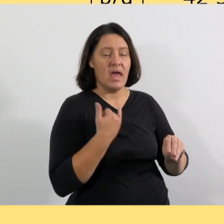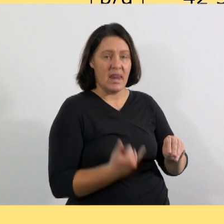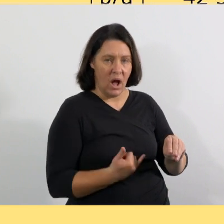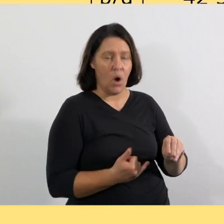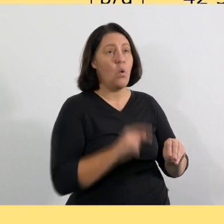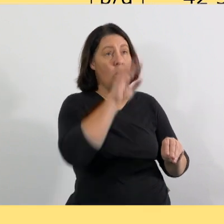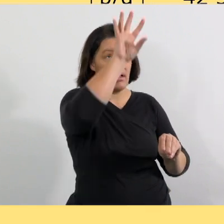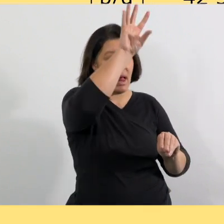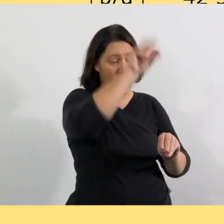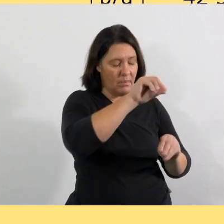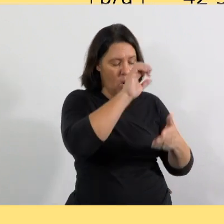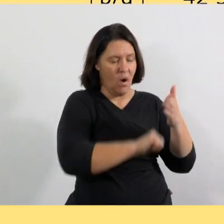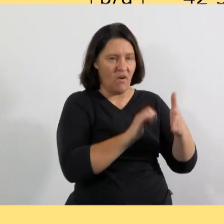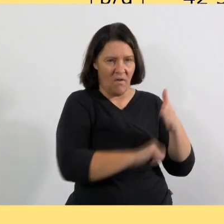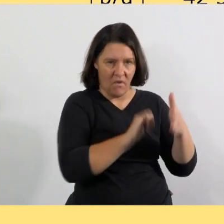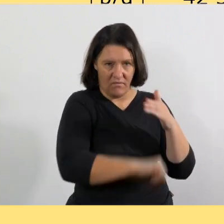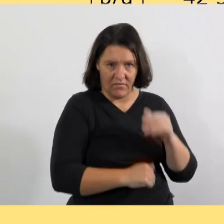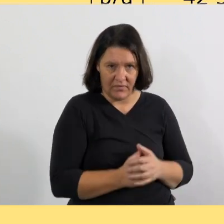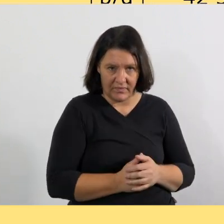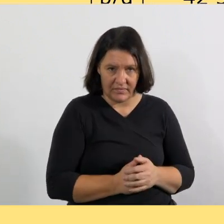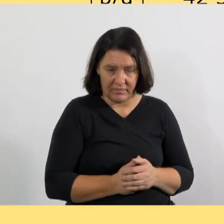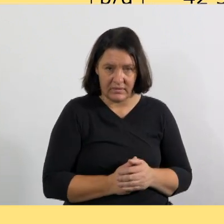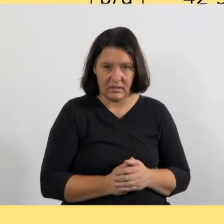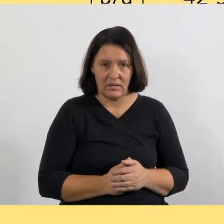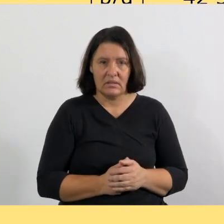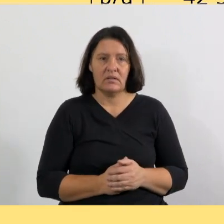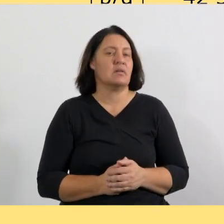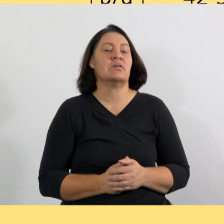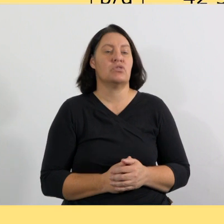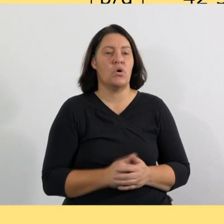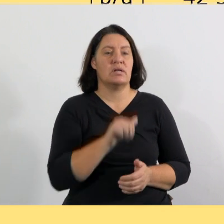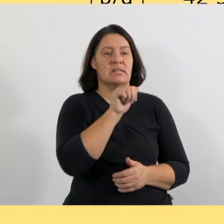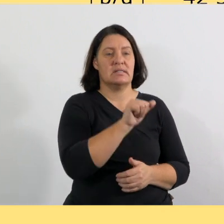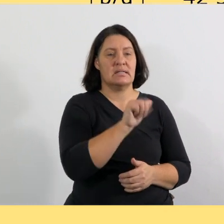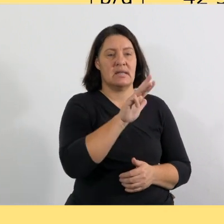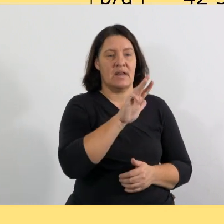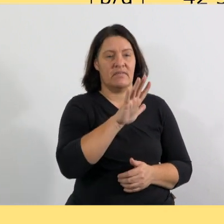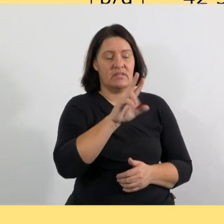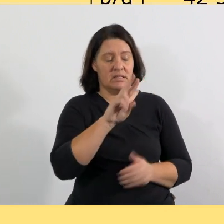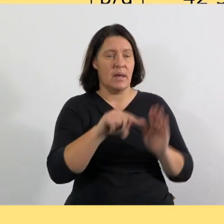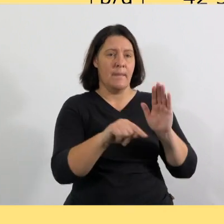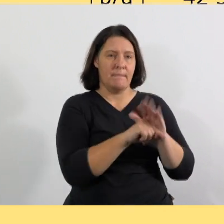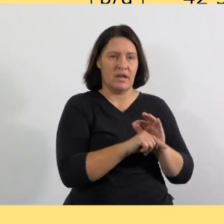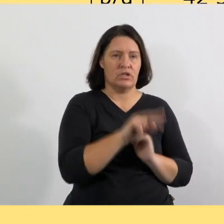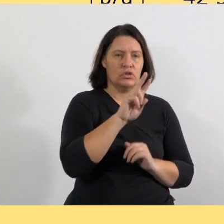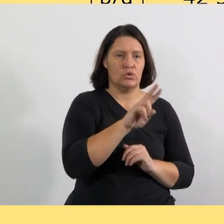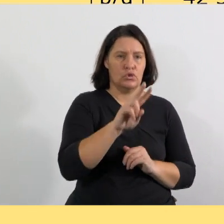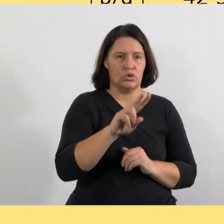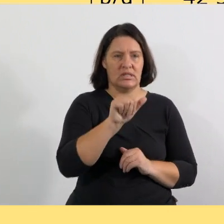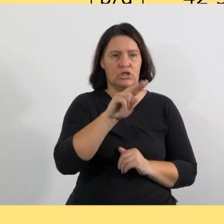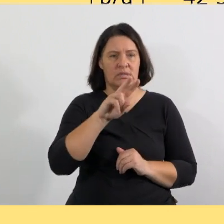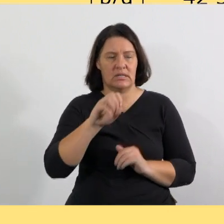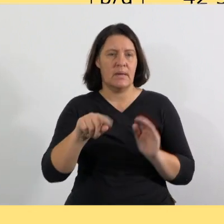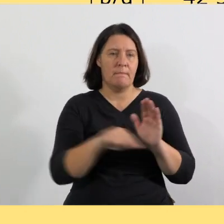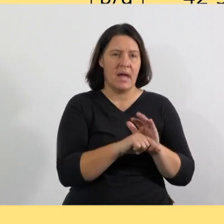side. And then I'll now say my 69,520 minus 780 minus